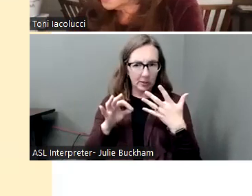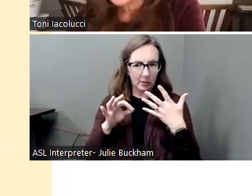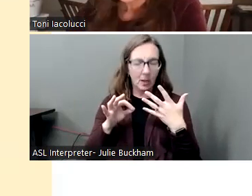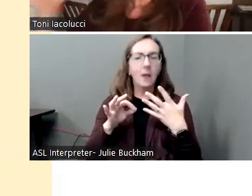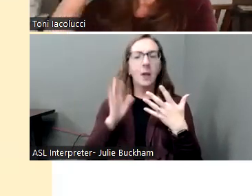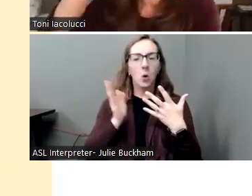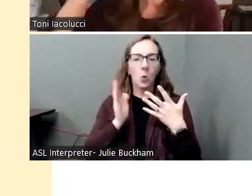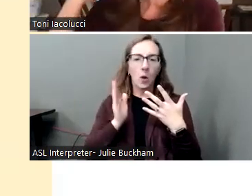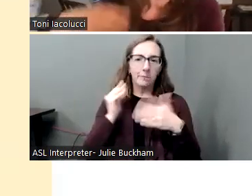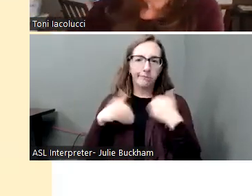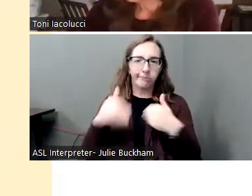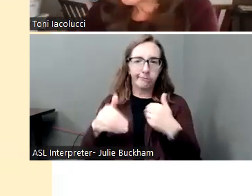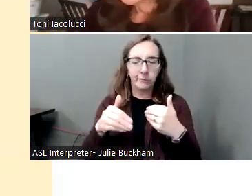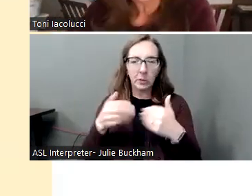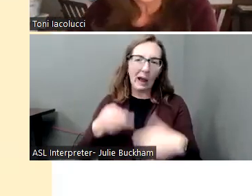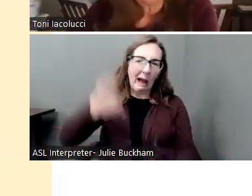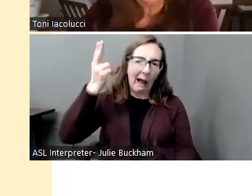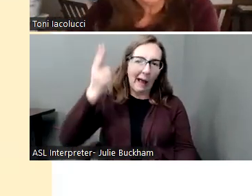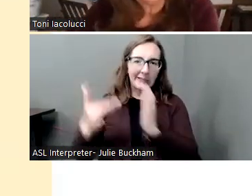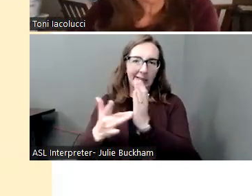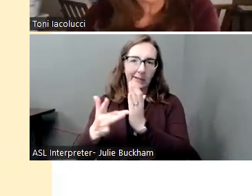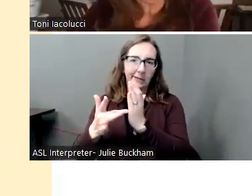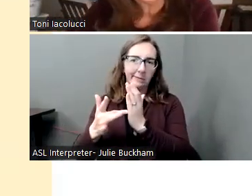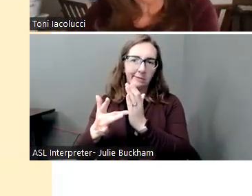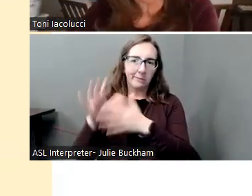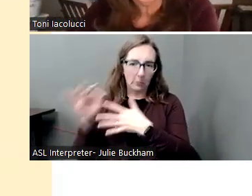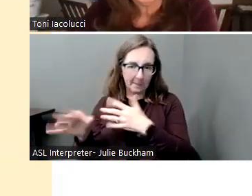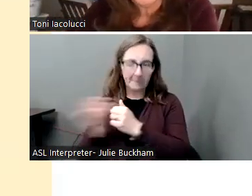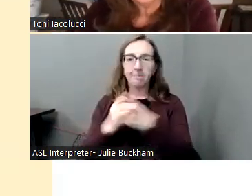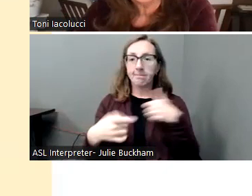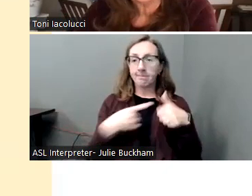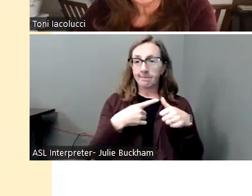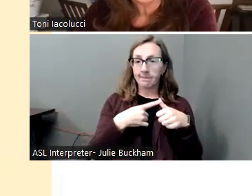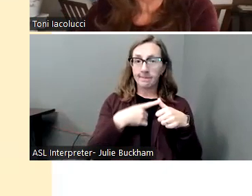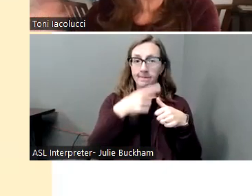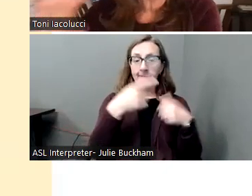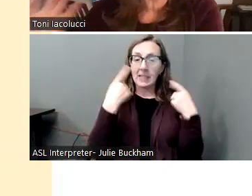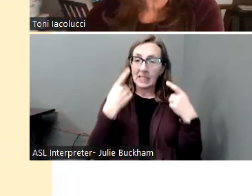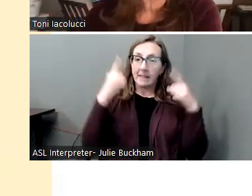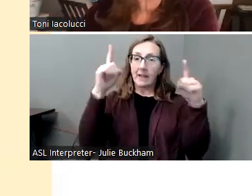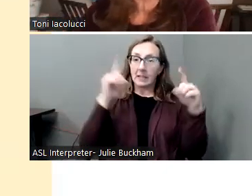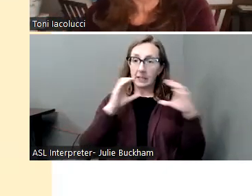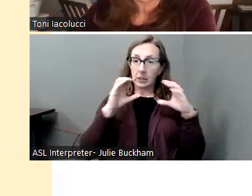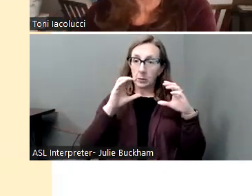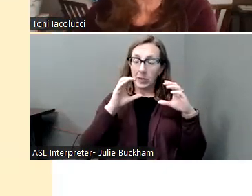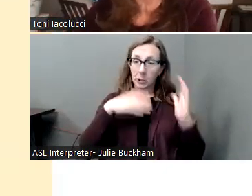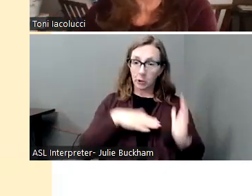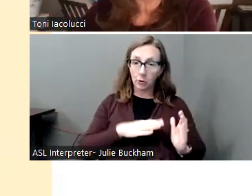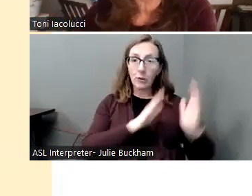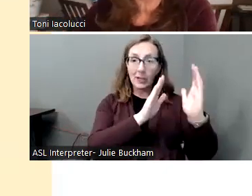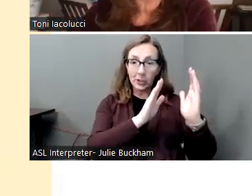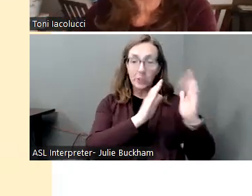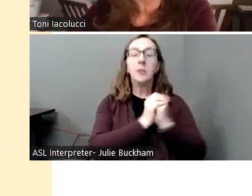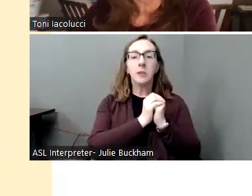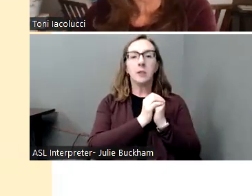options. The first one is effective communication strategies. So I'm going to focus on that a little